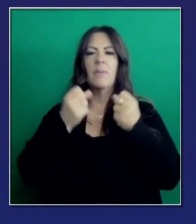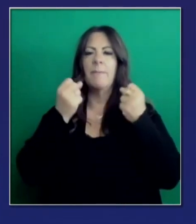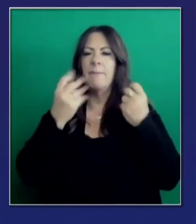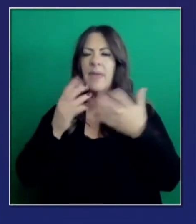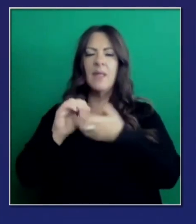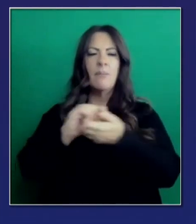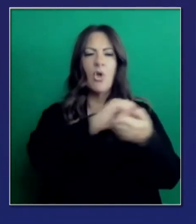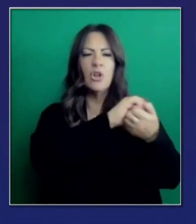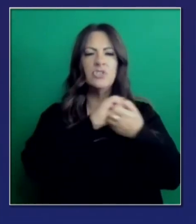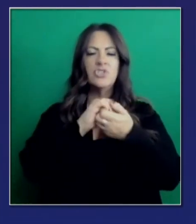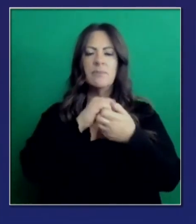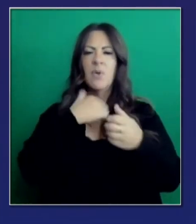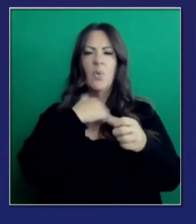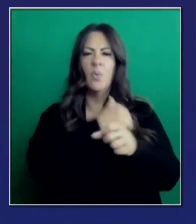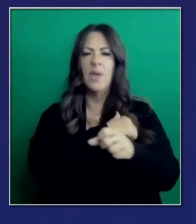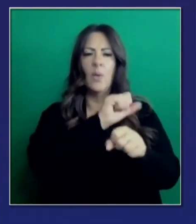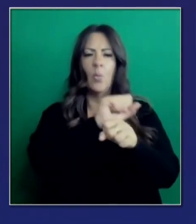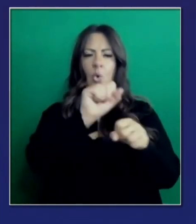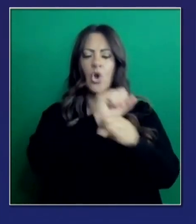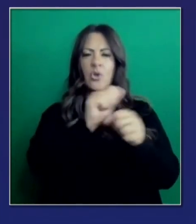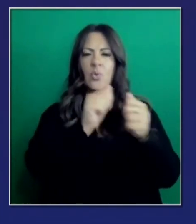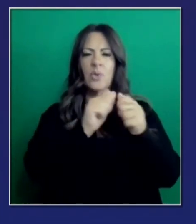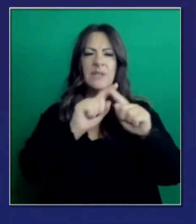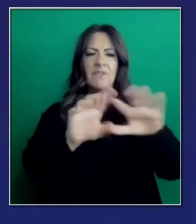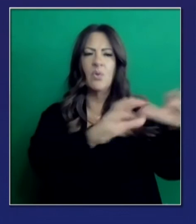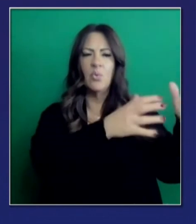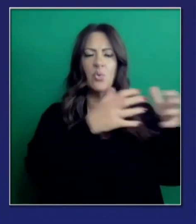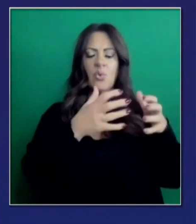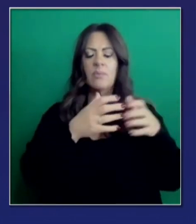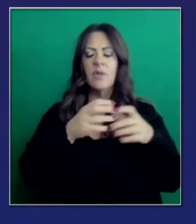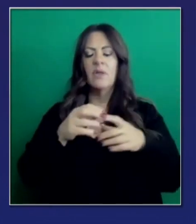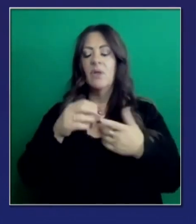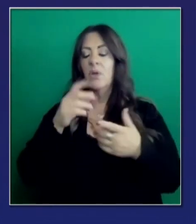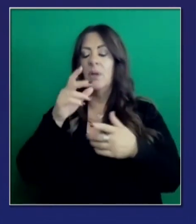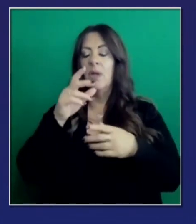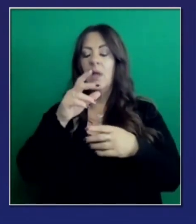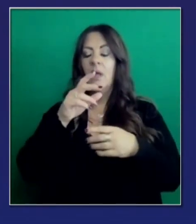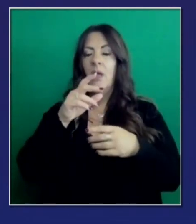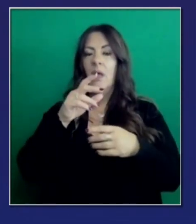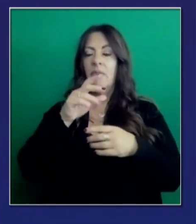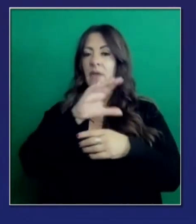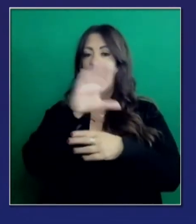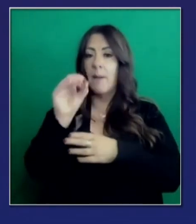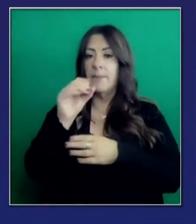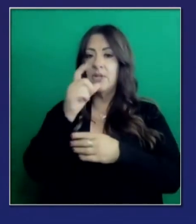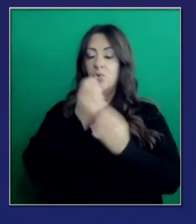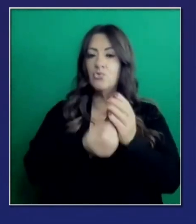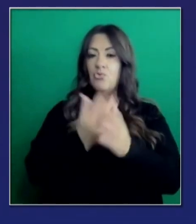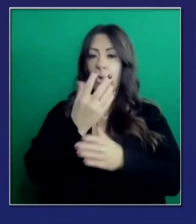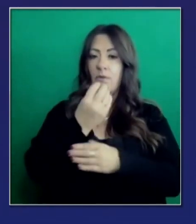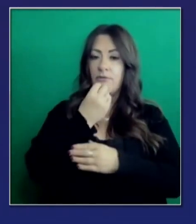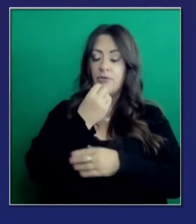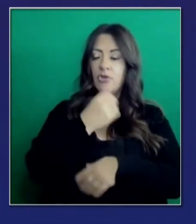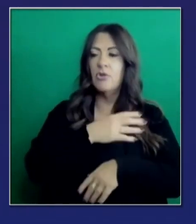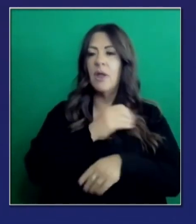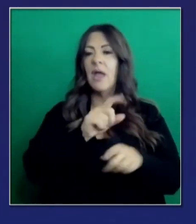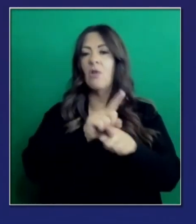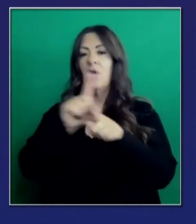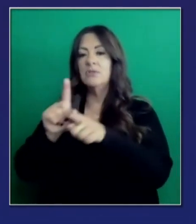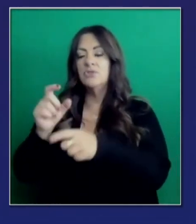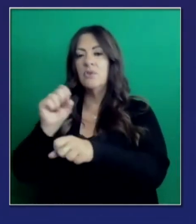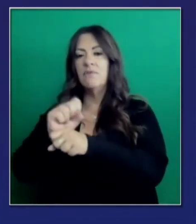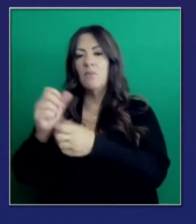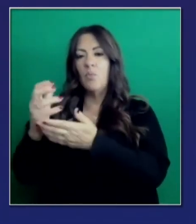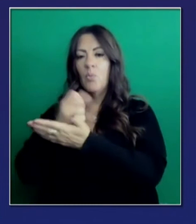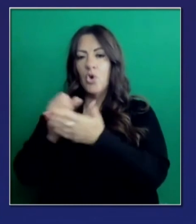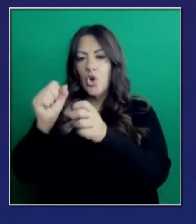farm growers, not just farm workers, as it relates to growers themselves, rather, and the partnership that you reference on the housing and some of the